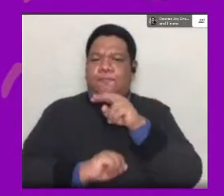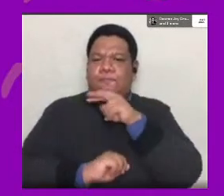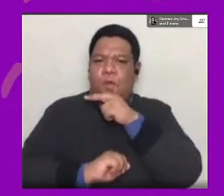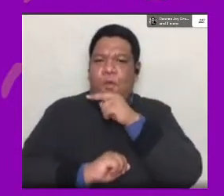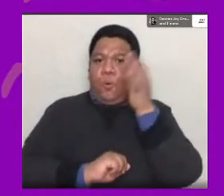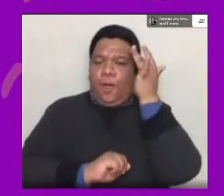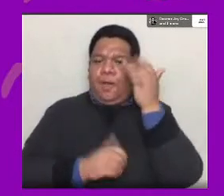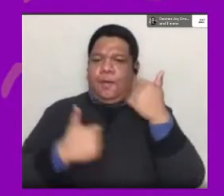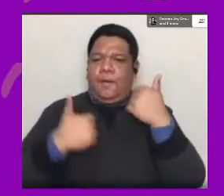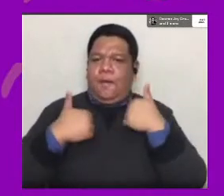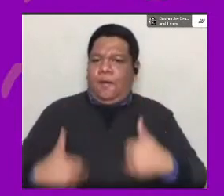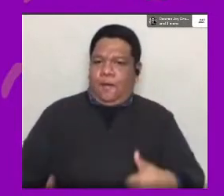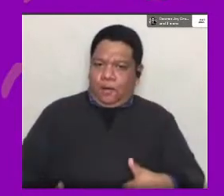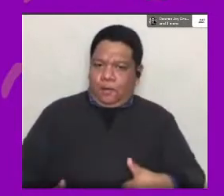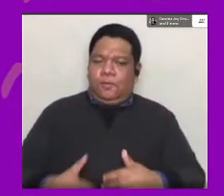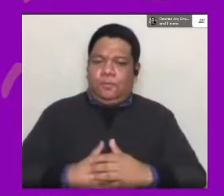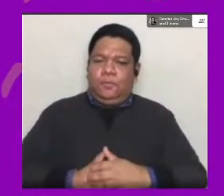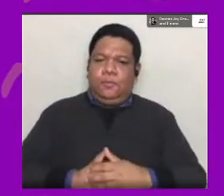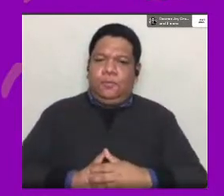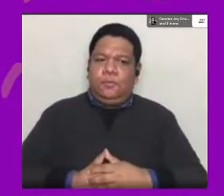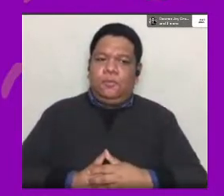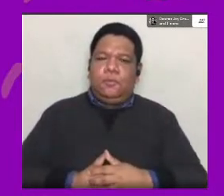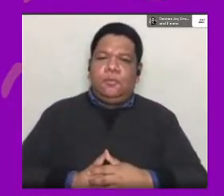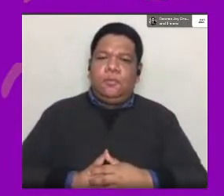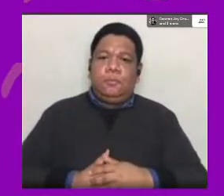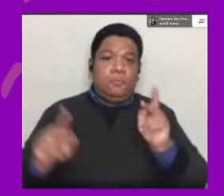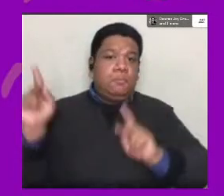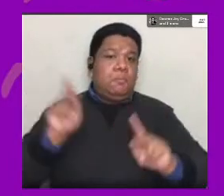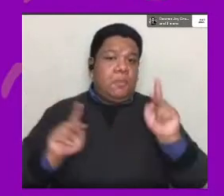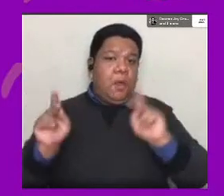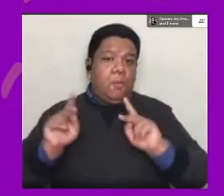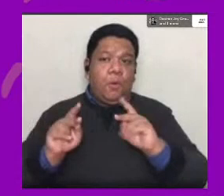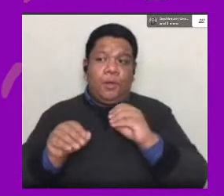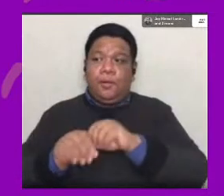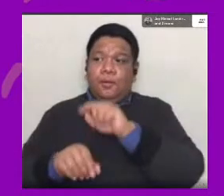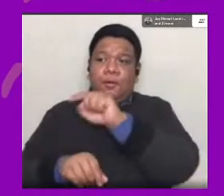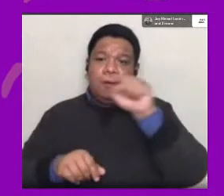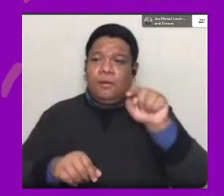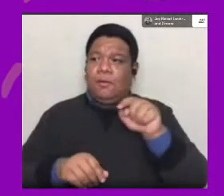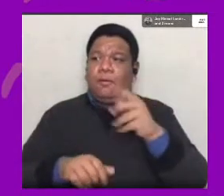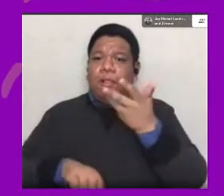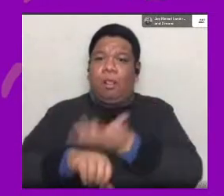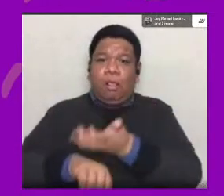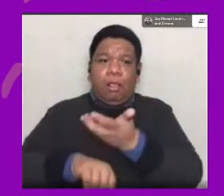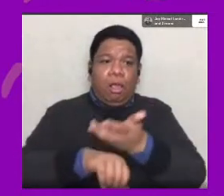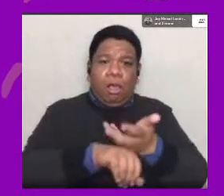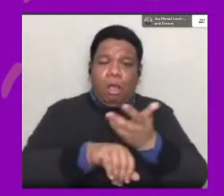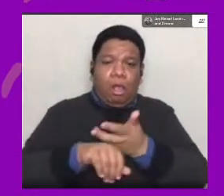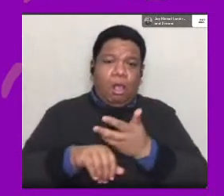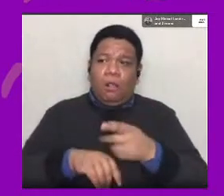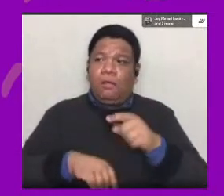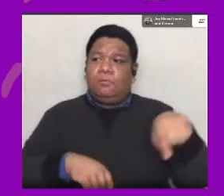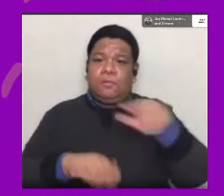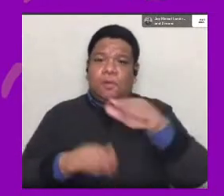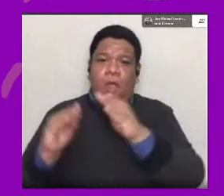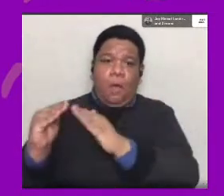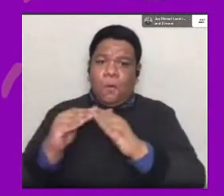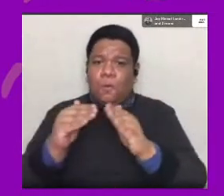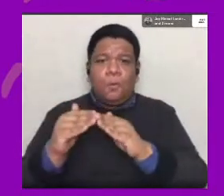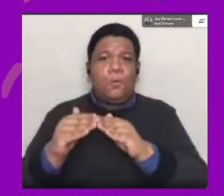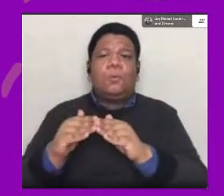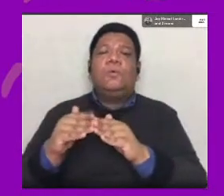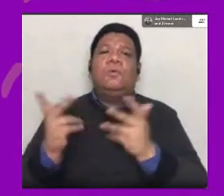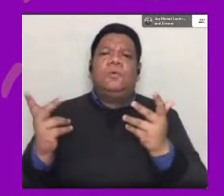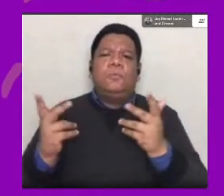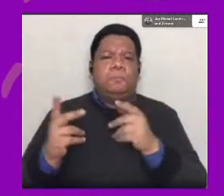health. We recommend that people living in informal settlements or in dense or unstable housing,